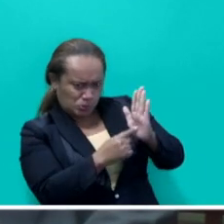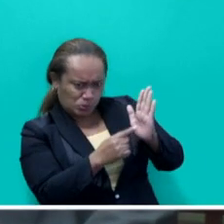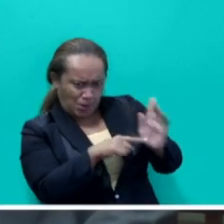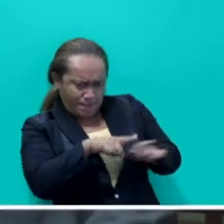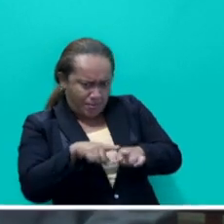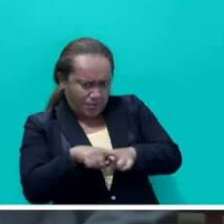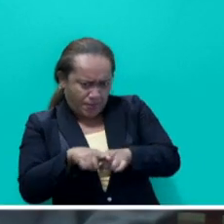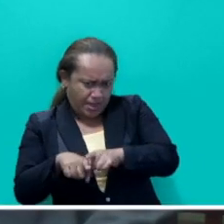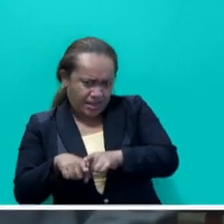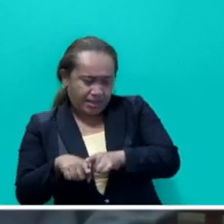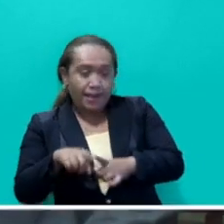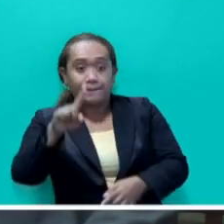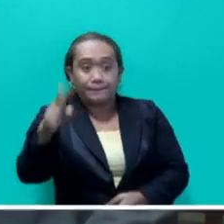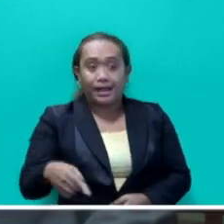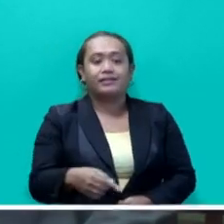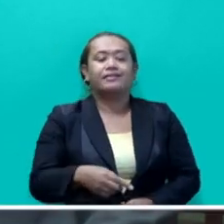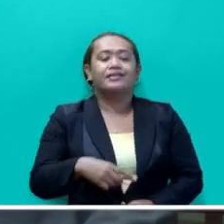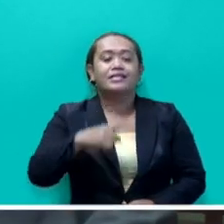speak the truth.